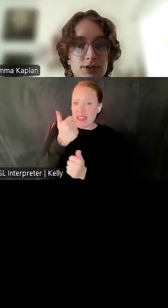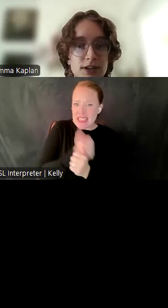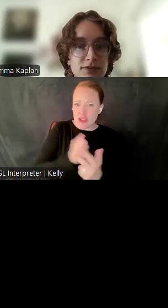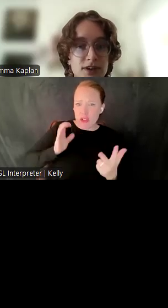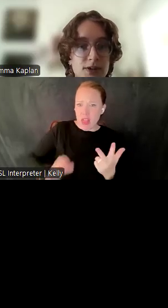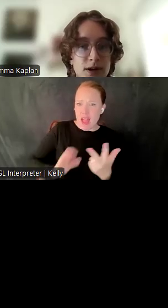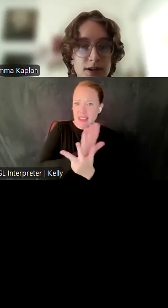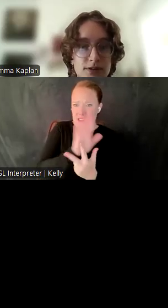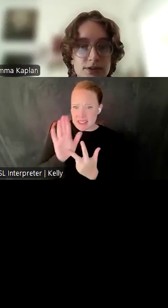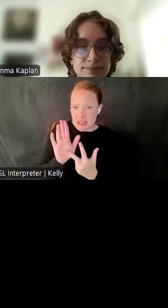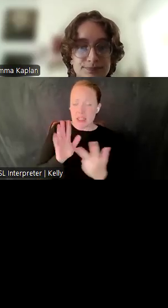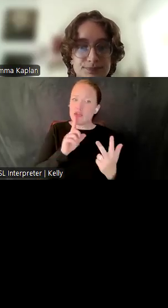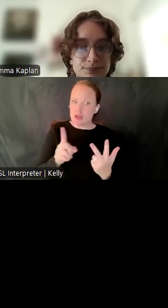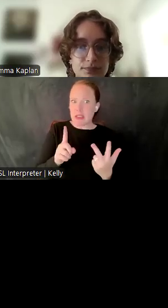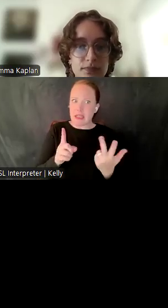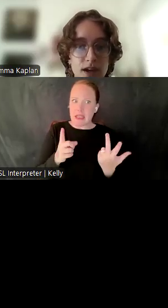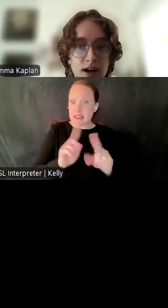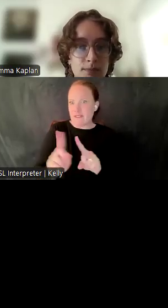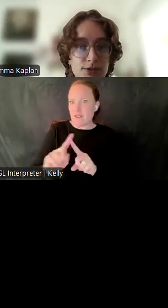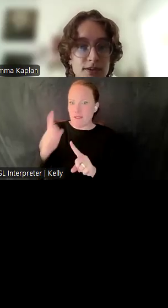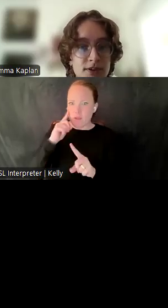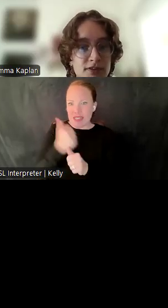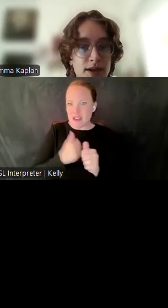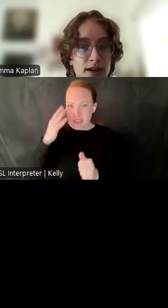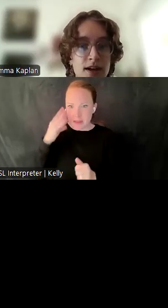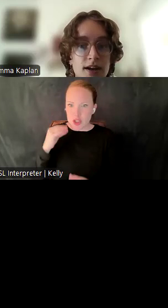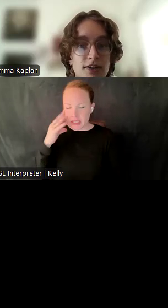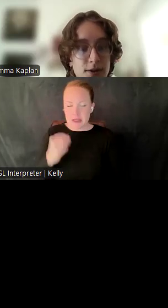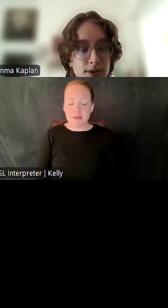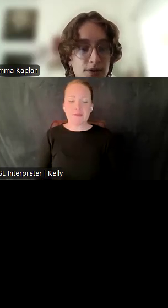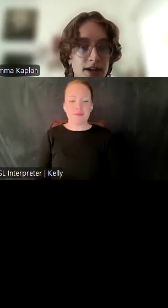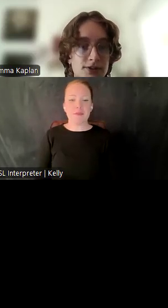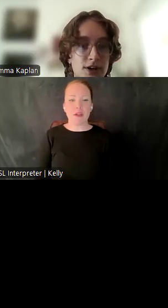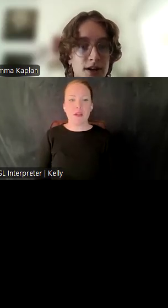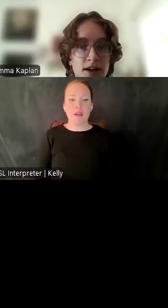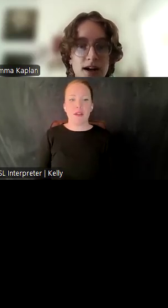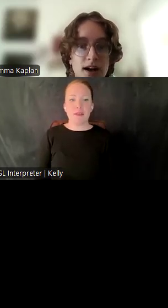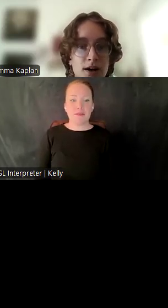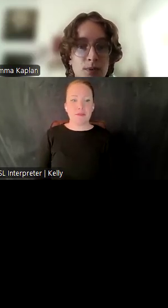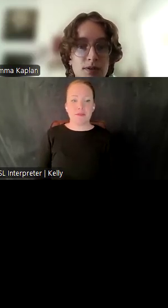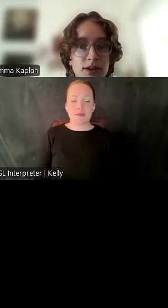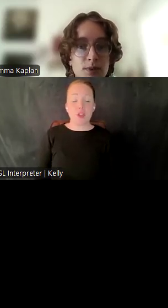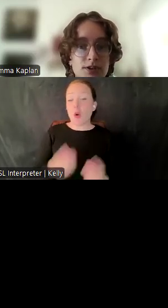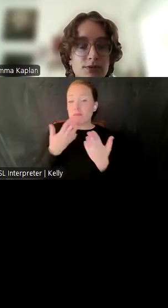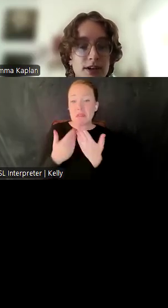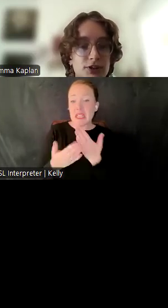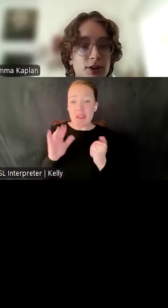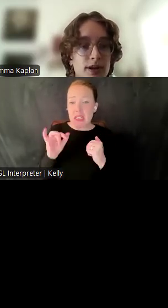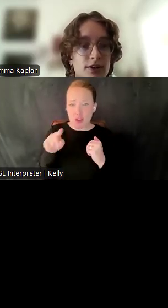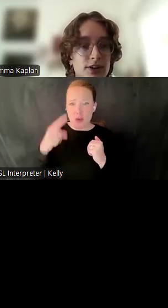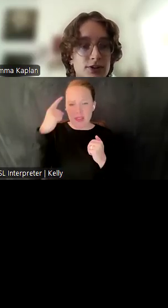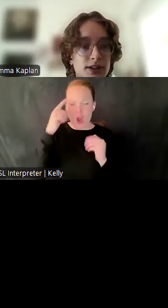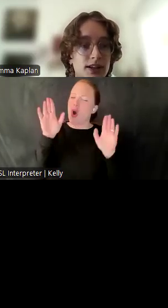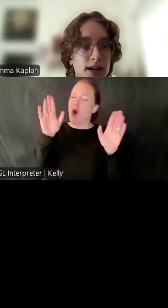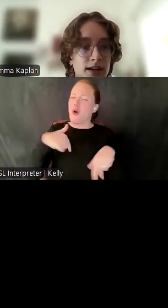their perceived experience. So even if we think that we know the answer, we really want to make sure